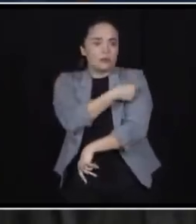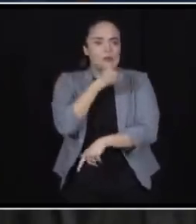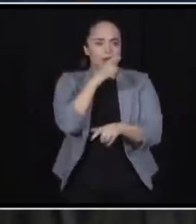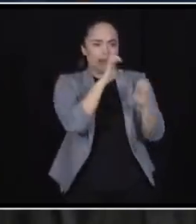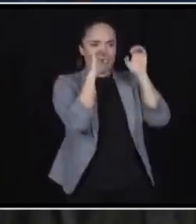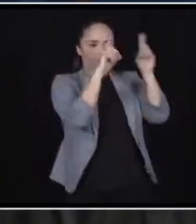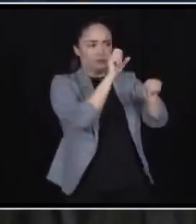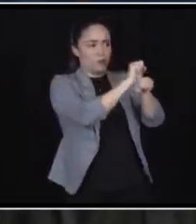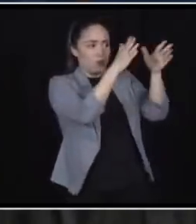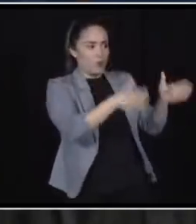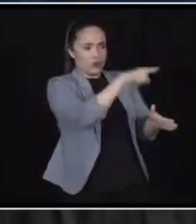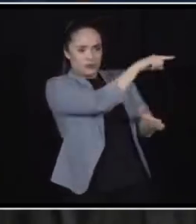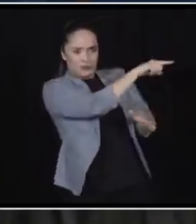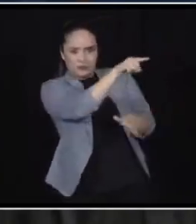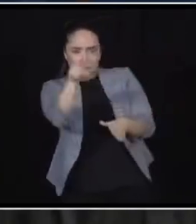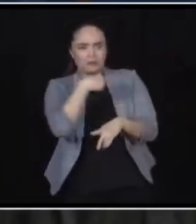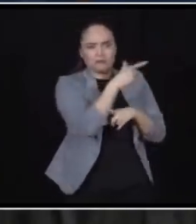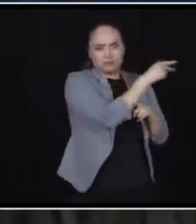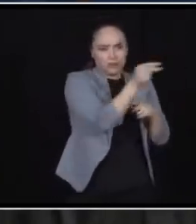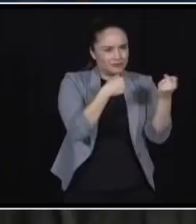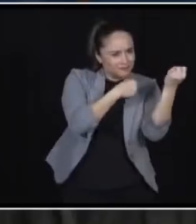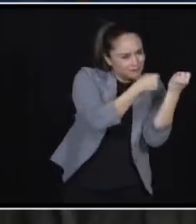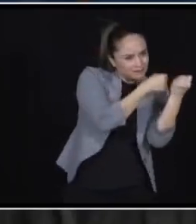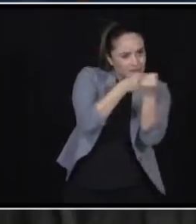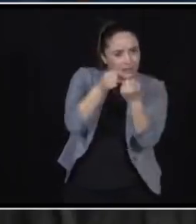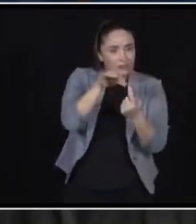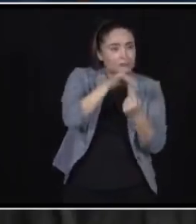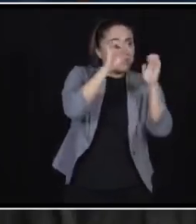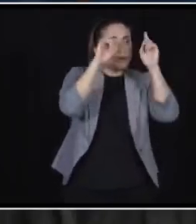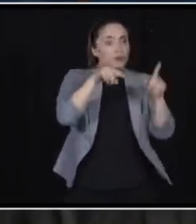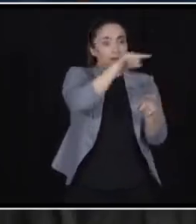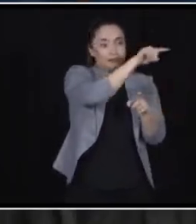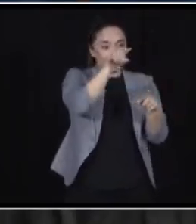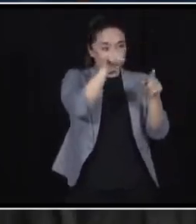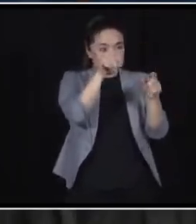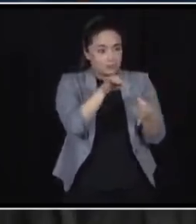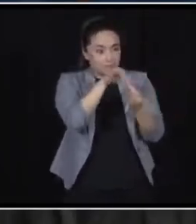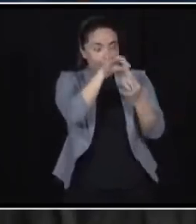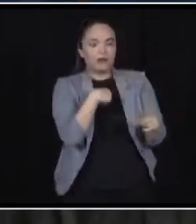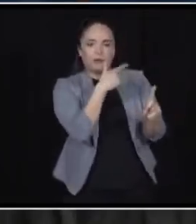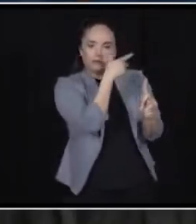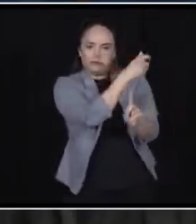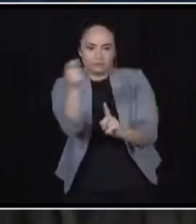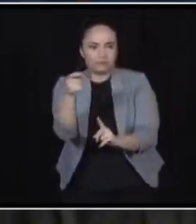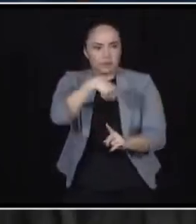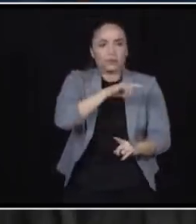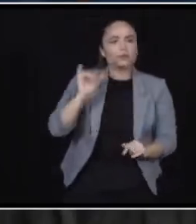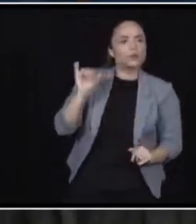special education needs right across our province, and all education workers in select hotspot